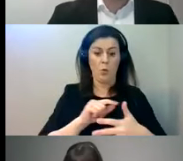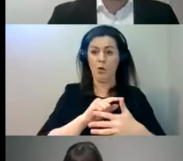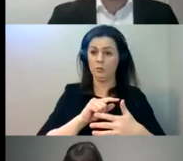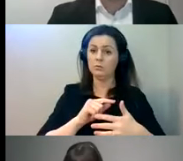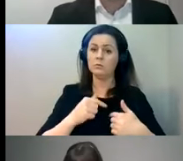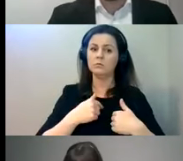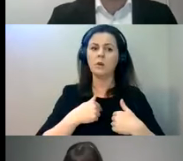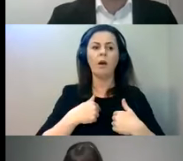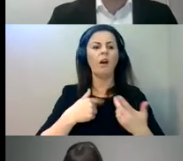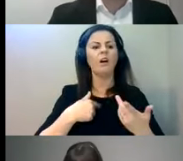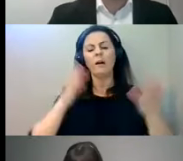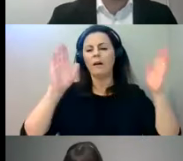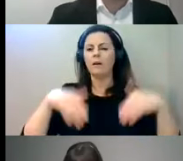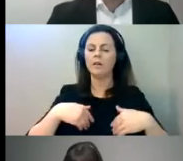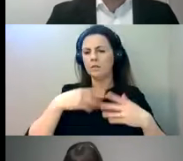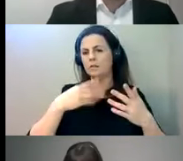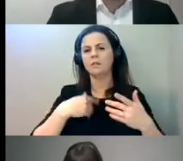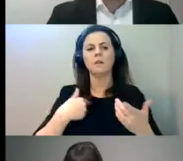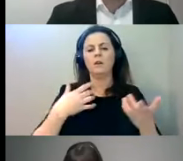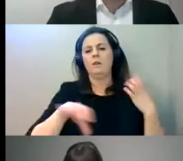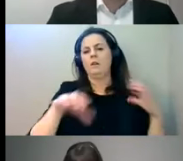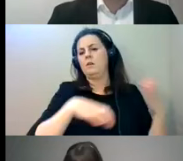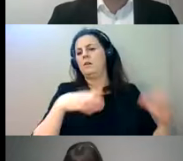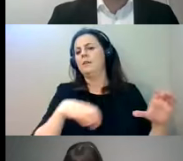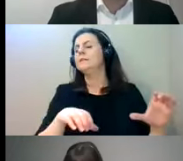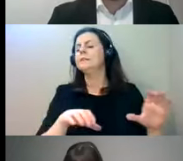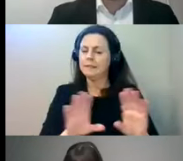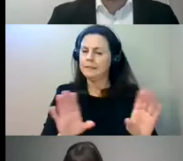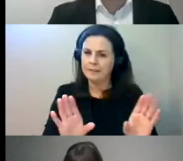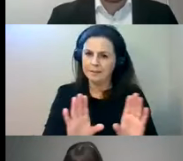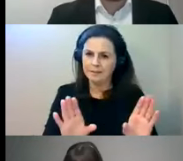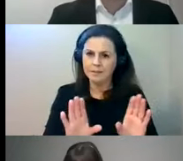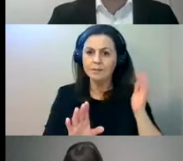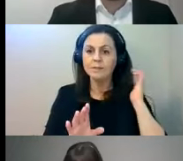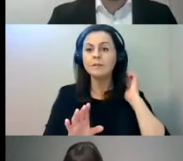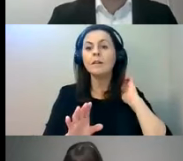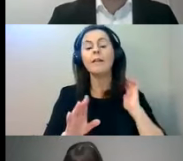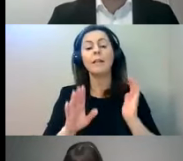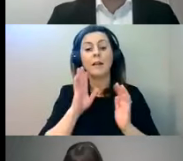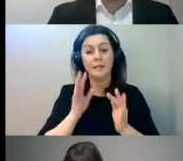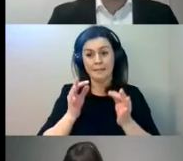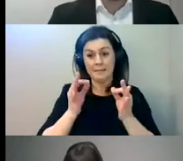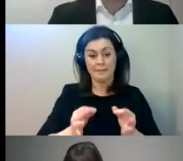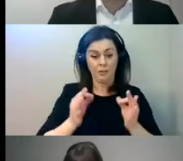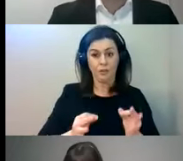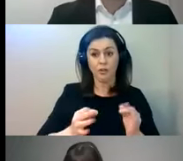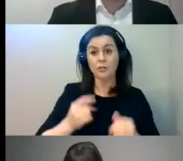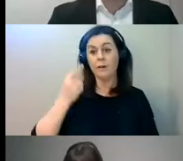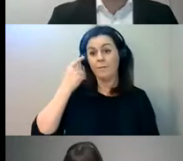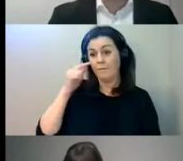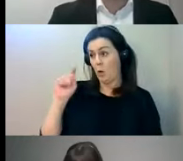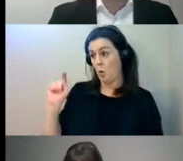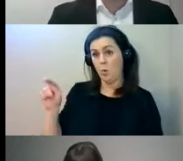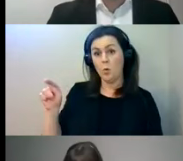unnecessarily, because at the end of the day, the decisions that are made on behalf of the grantor fall on the